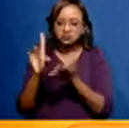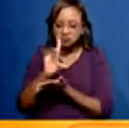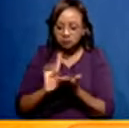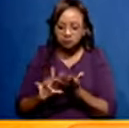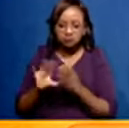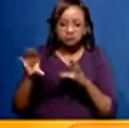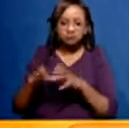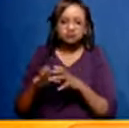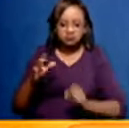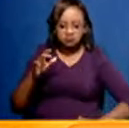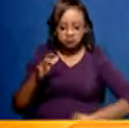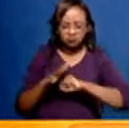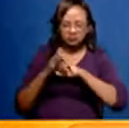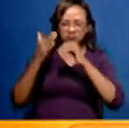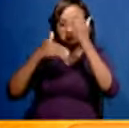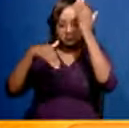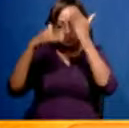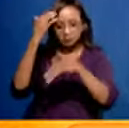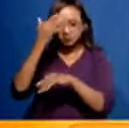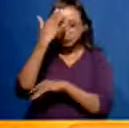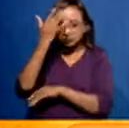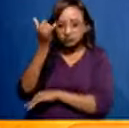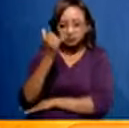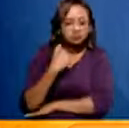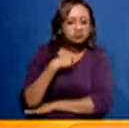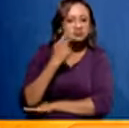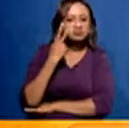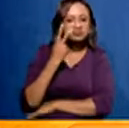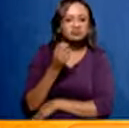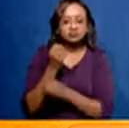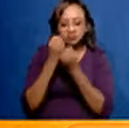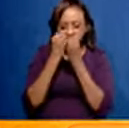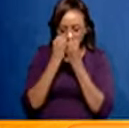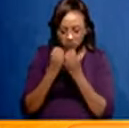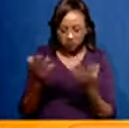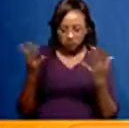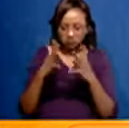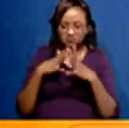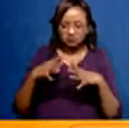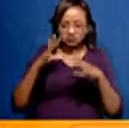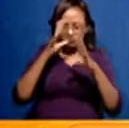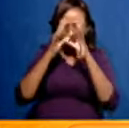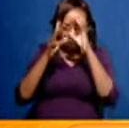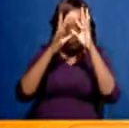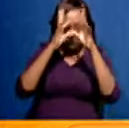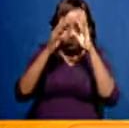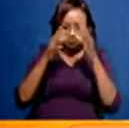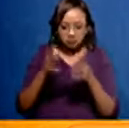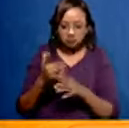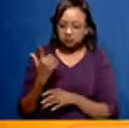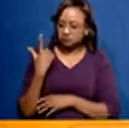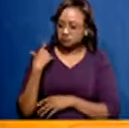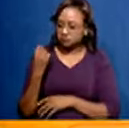university? Because it was very telling. Many of these innovators who I spoke to in the last few days, he said, well,